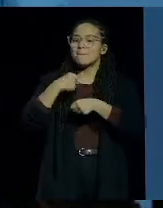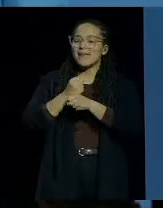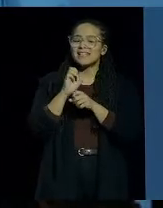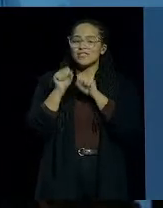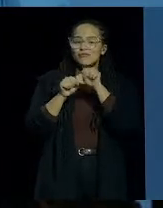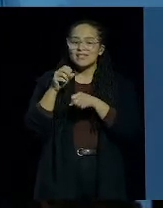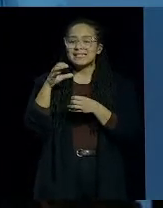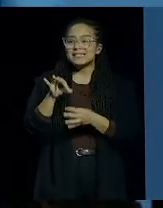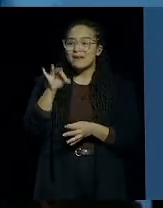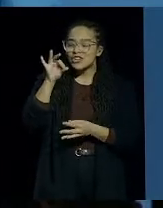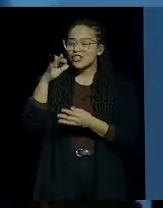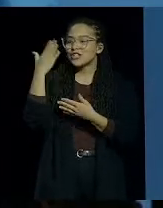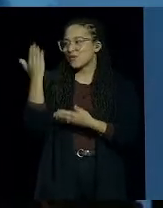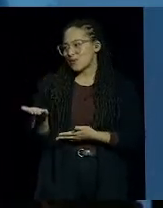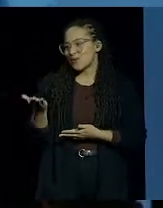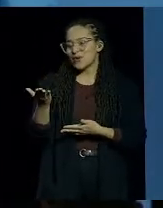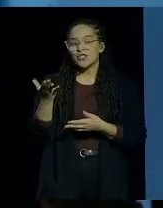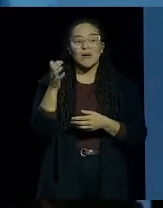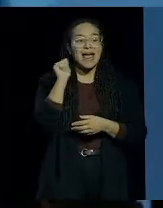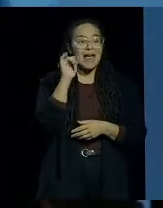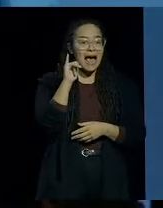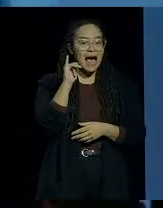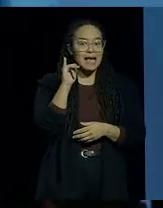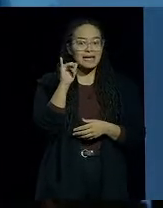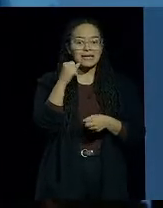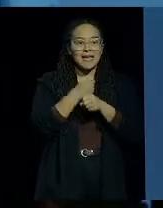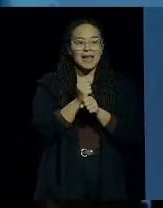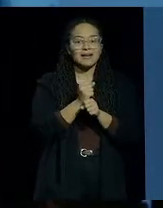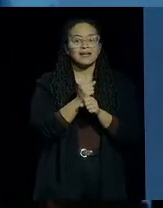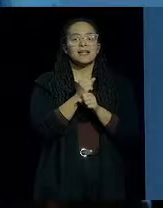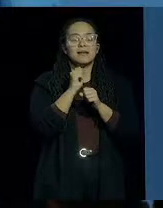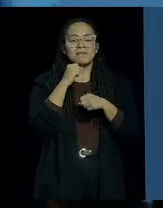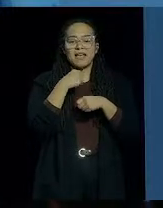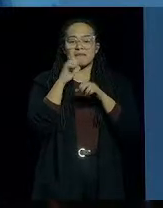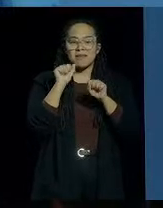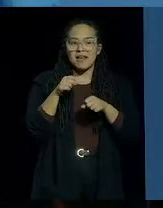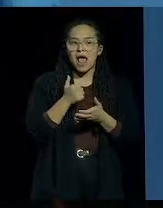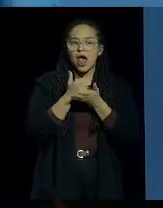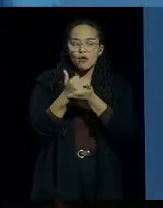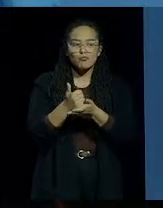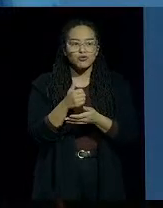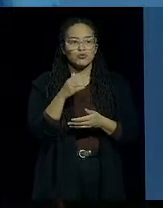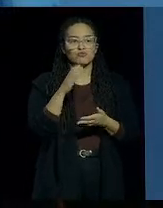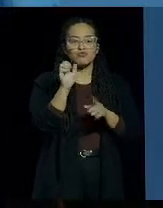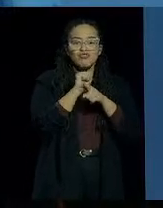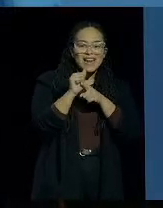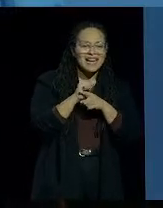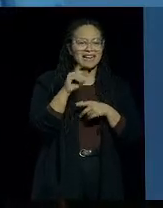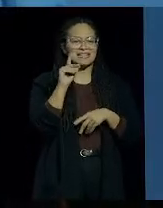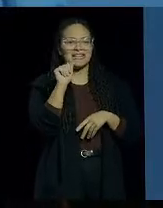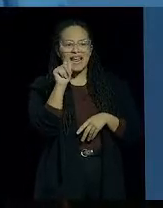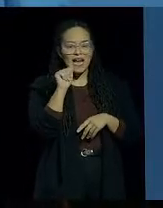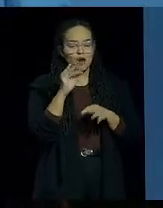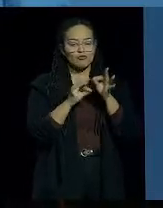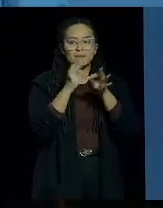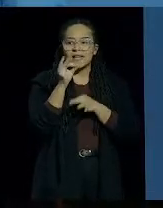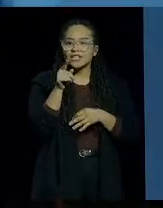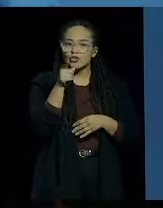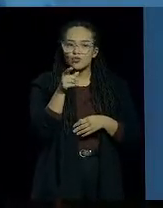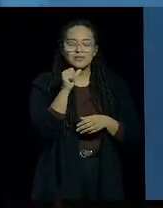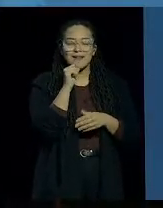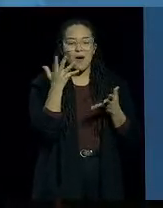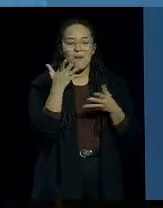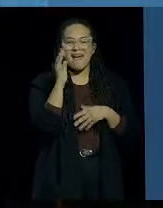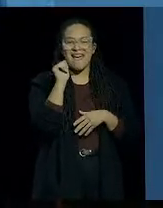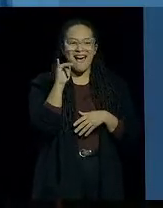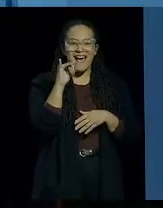is you. So while AI can help you with your training and your data, replacing you isn't what AI is about. Yeah, that's actually something